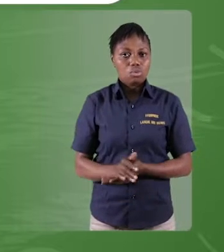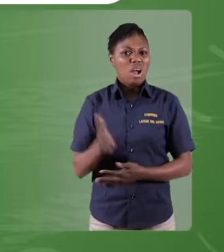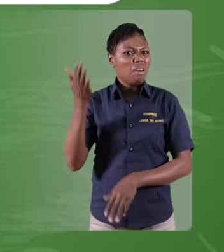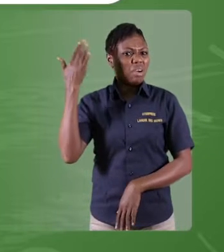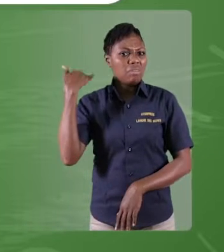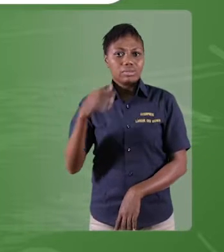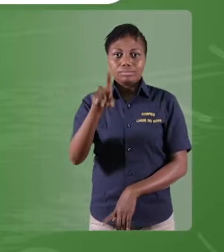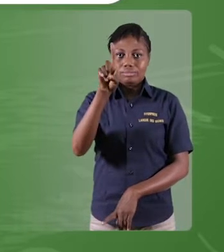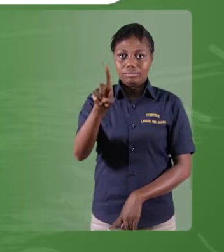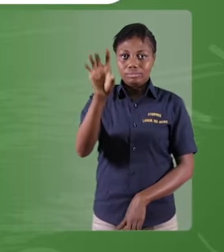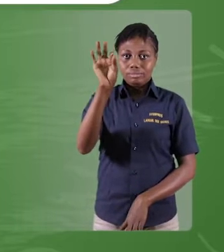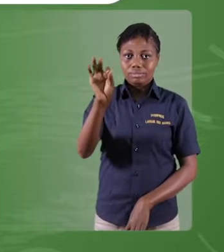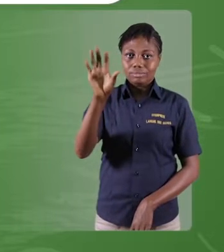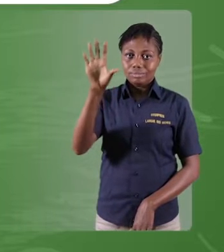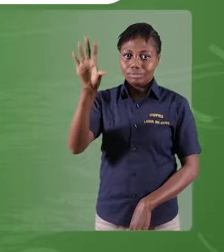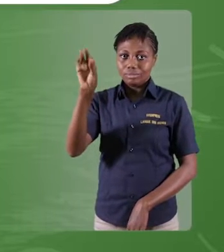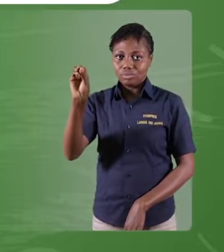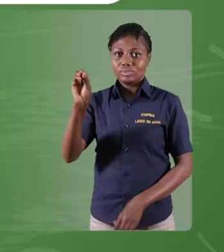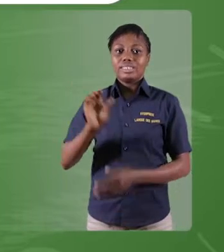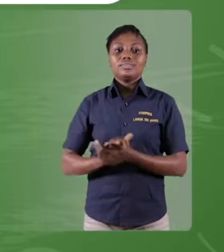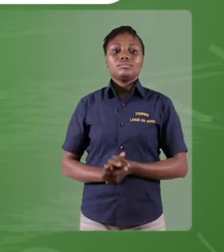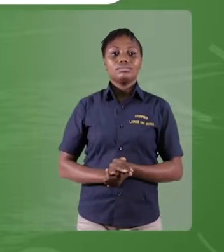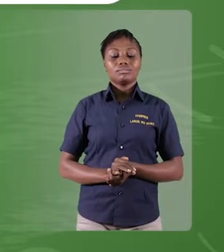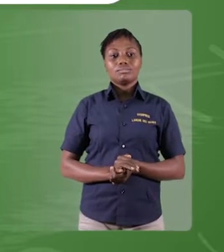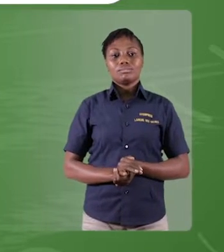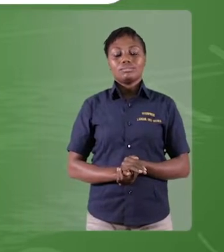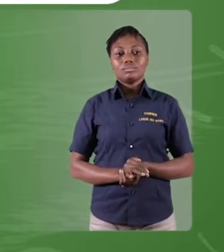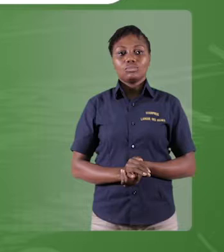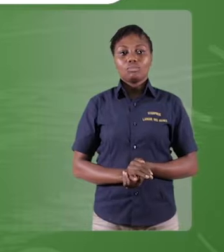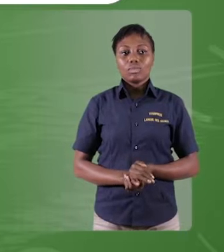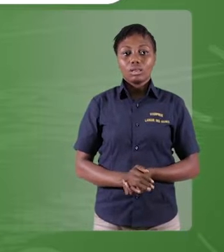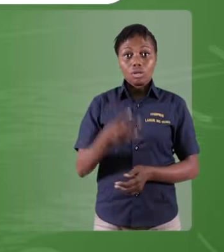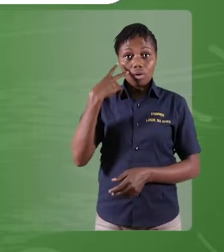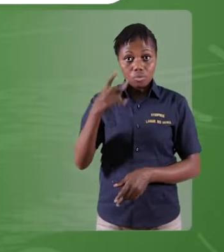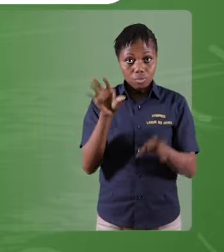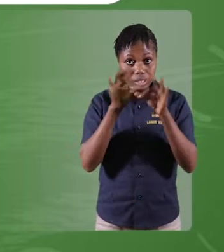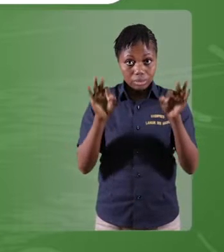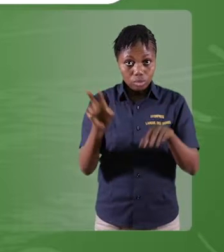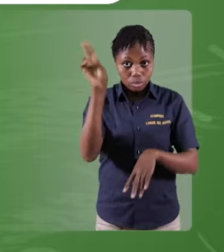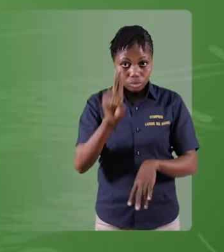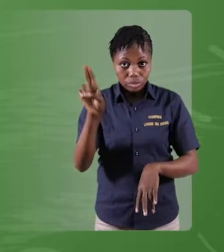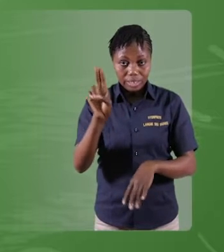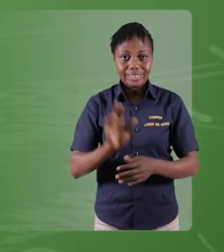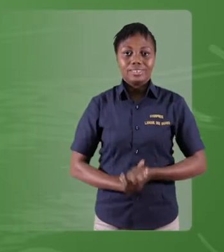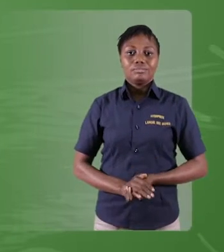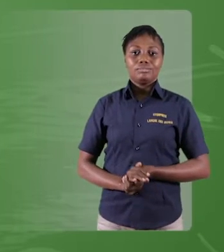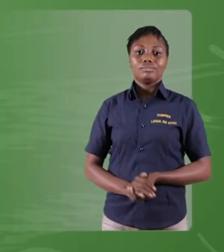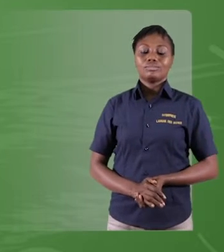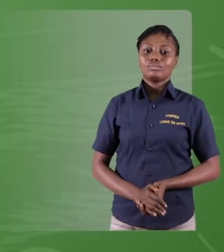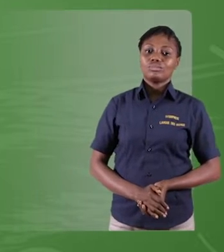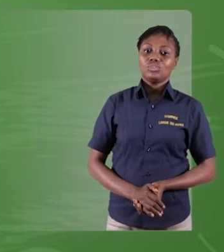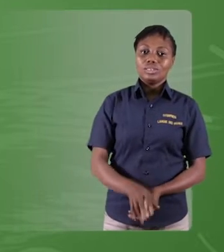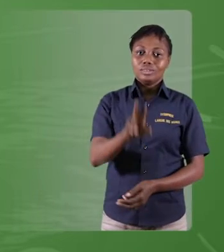in Plateau. People used to ride bicycle in Plateau in the 1950s. So